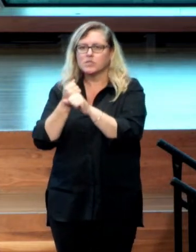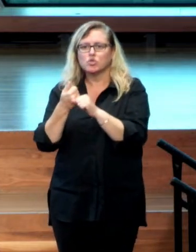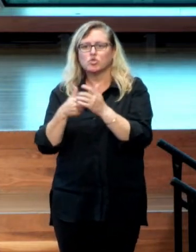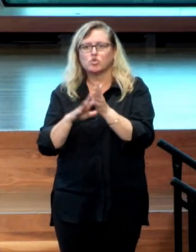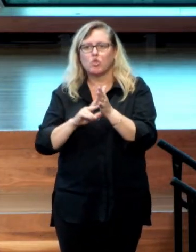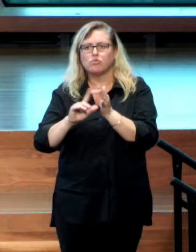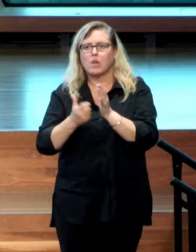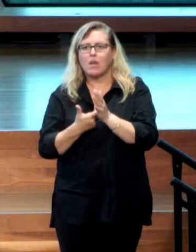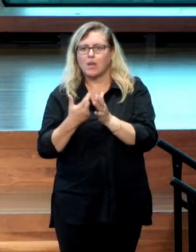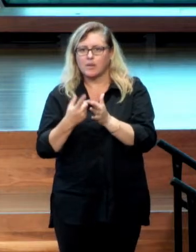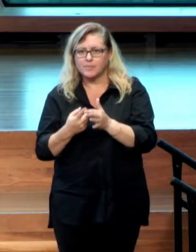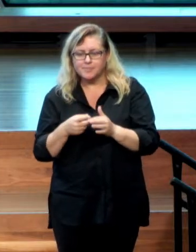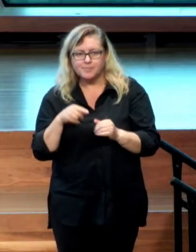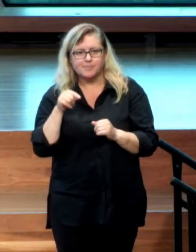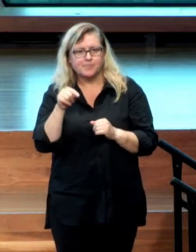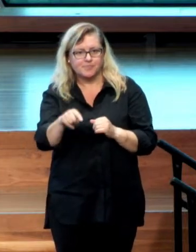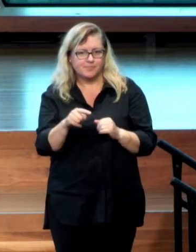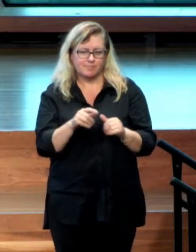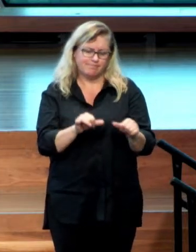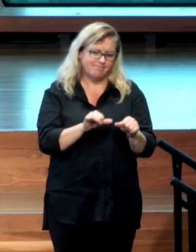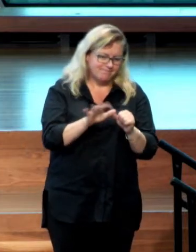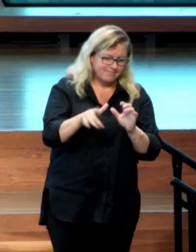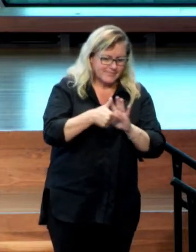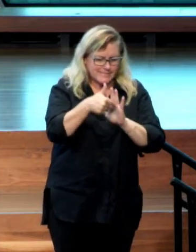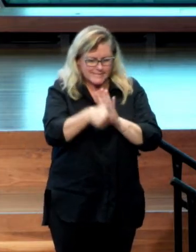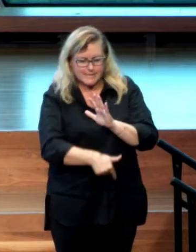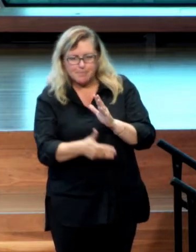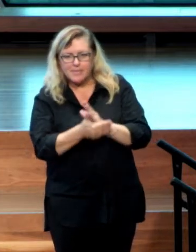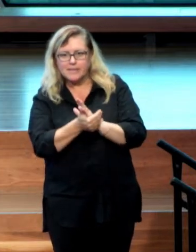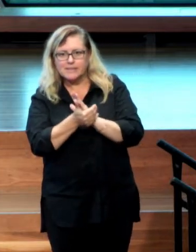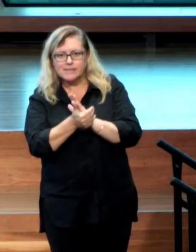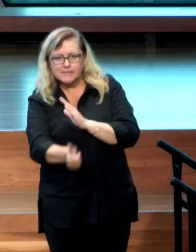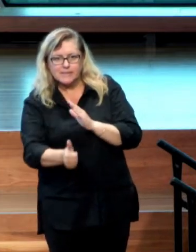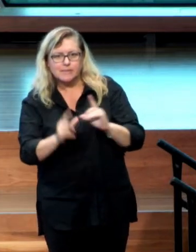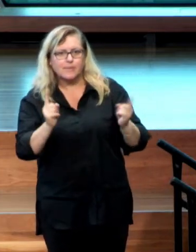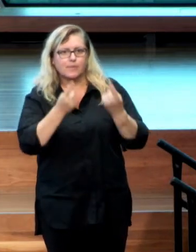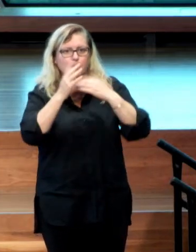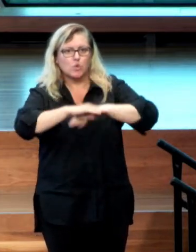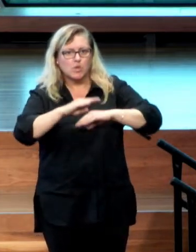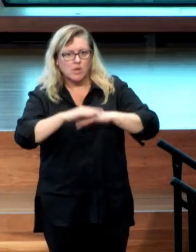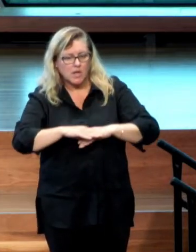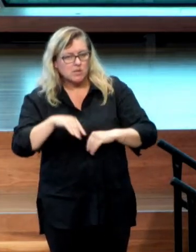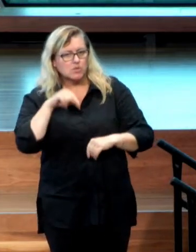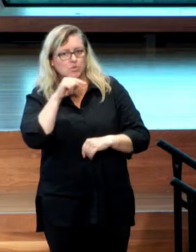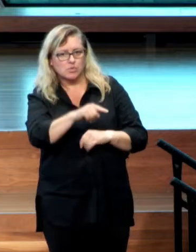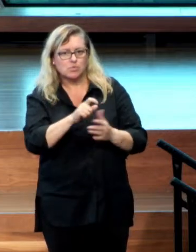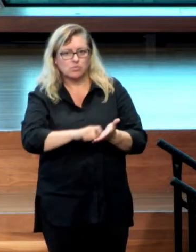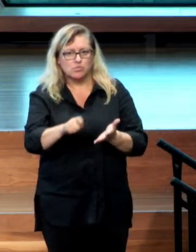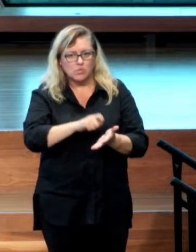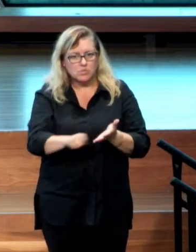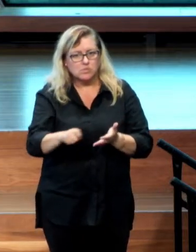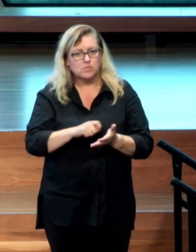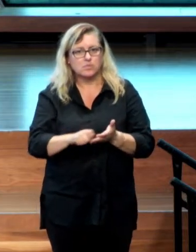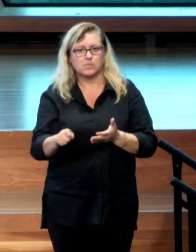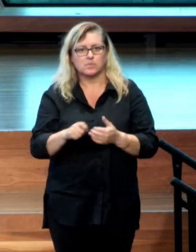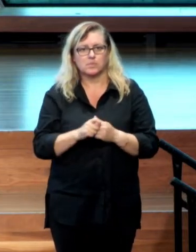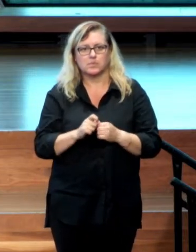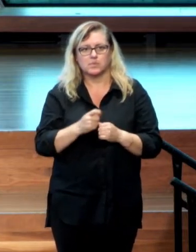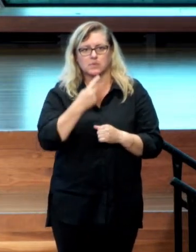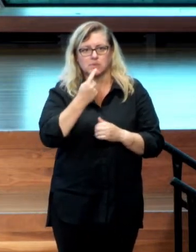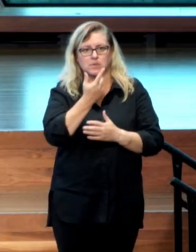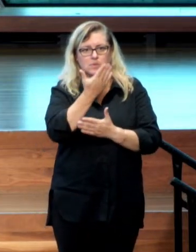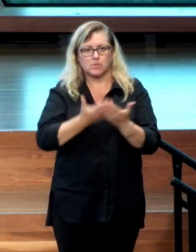and subject matters. There is the brilliant depth and talent of our Indigenous writers and storytellers. It's so good to see